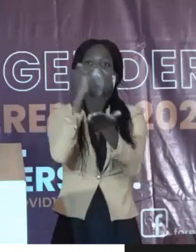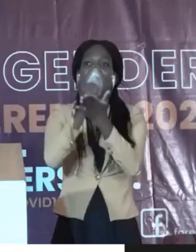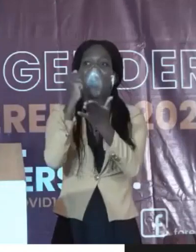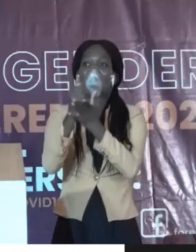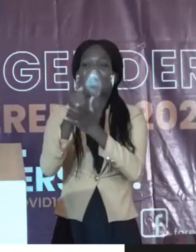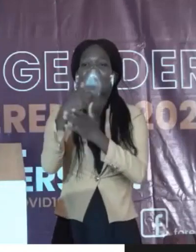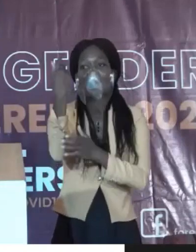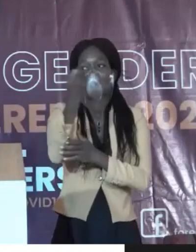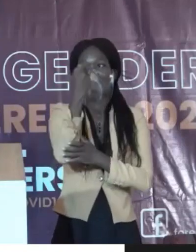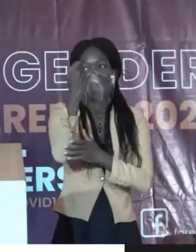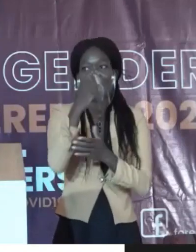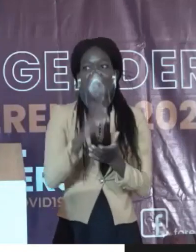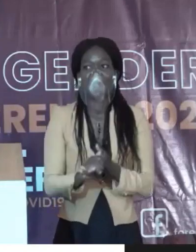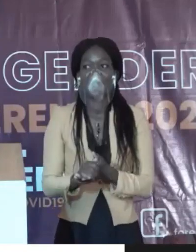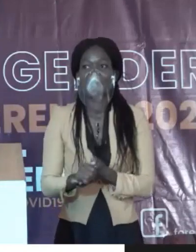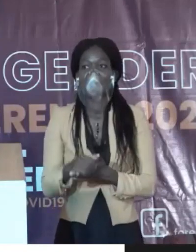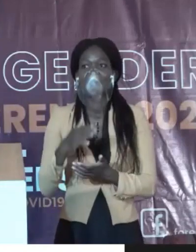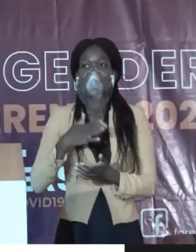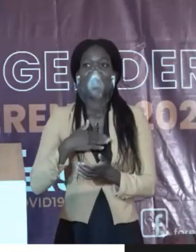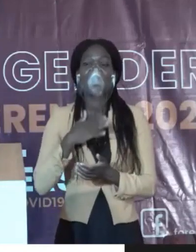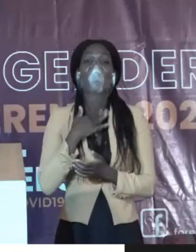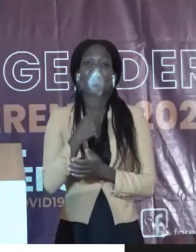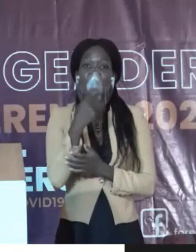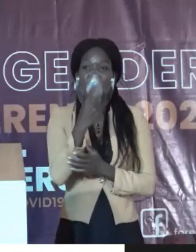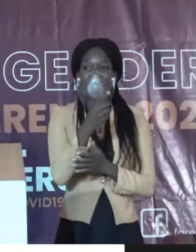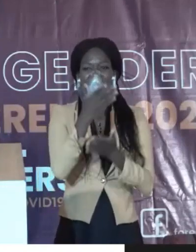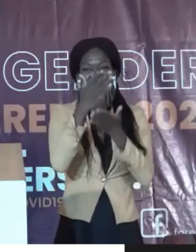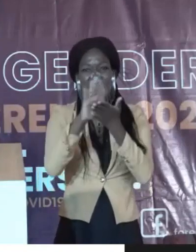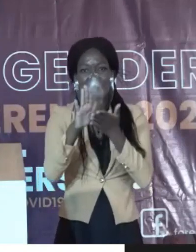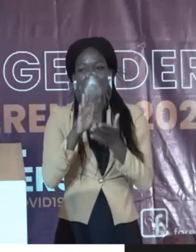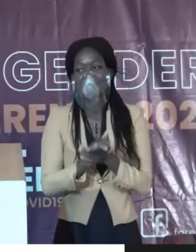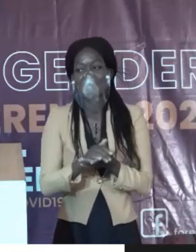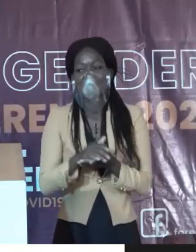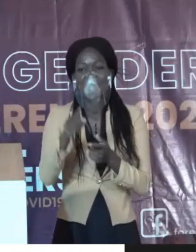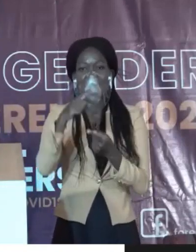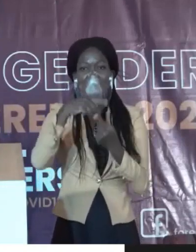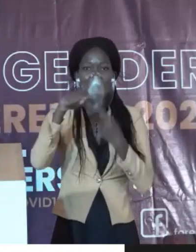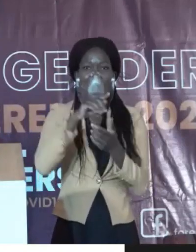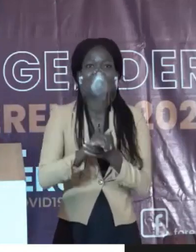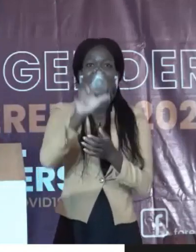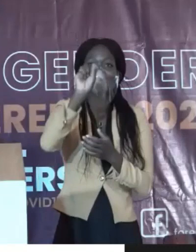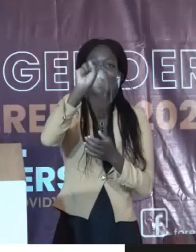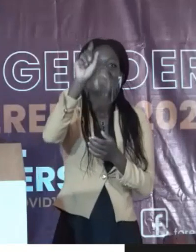So I just want to say something about Standard Bank.